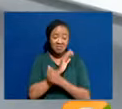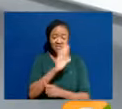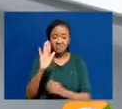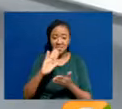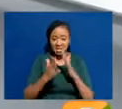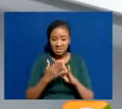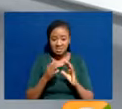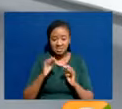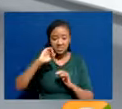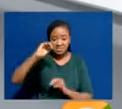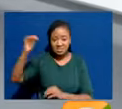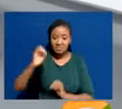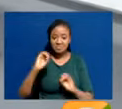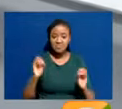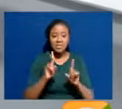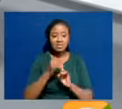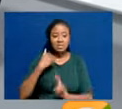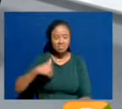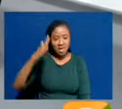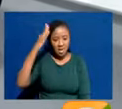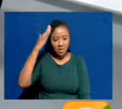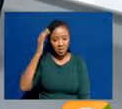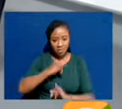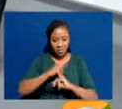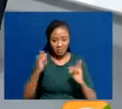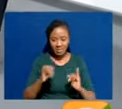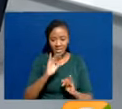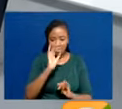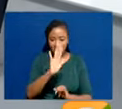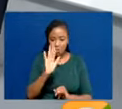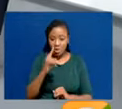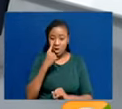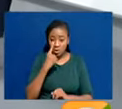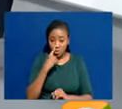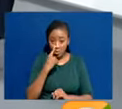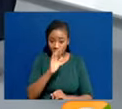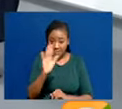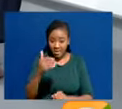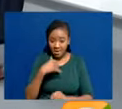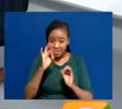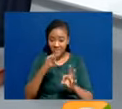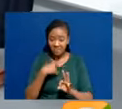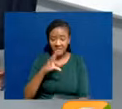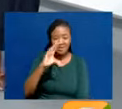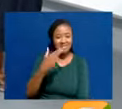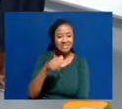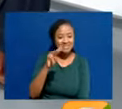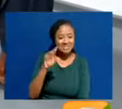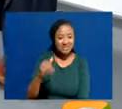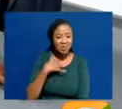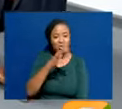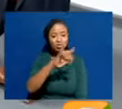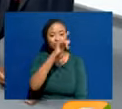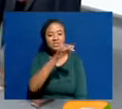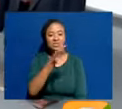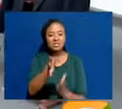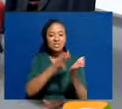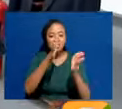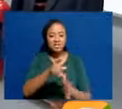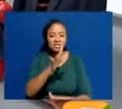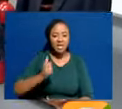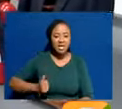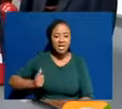sure, in your estate, if you have a group, a chama, or a committee, and they say, we want Jeff to be the treasurer. Oh, no, not Jeff. Maybe